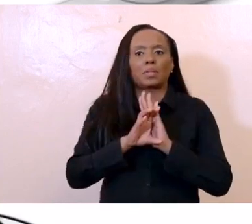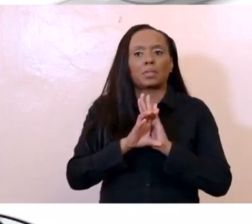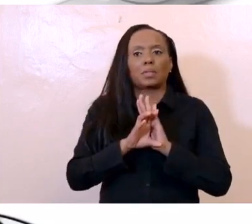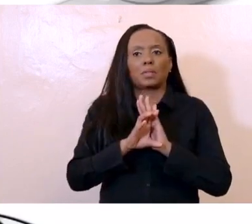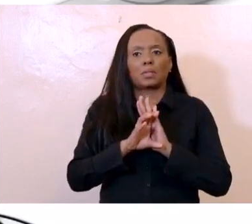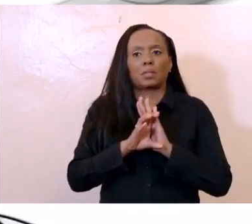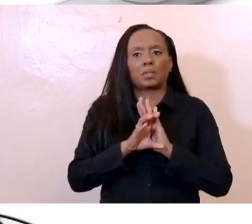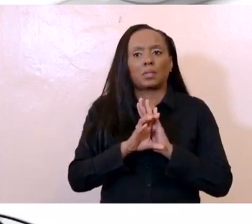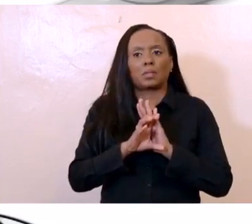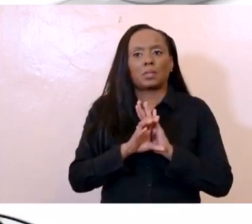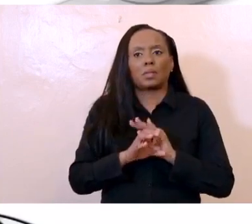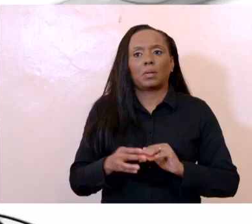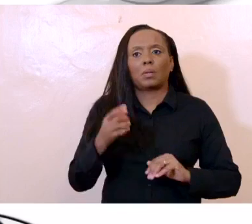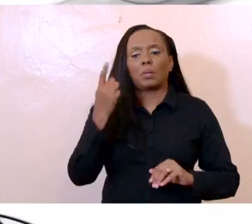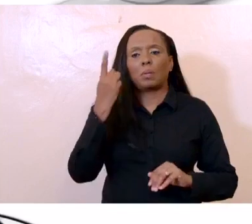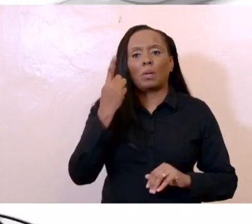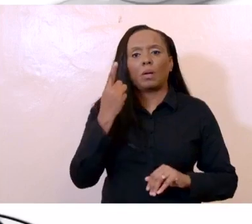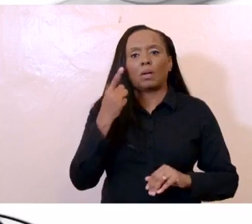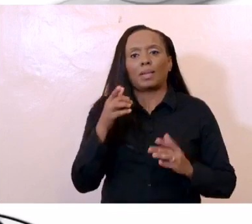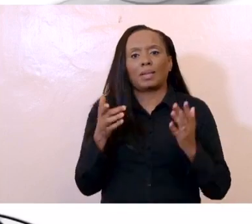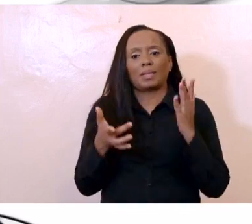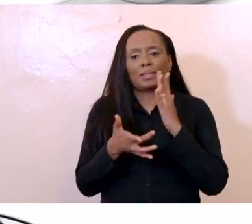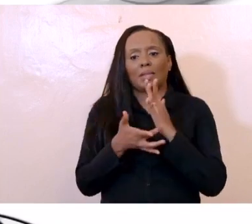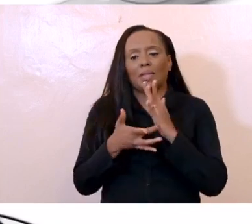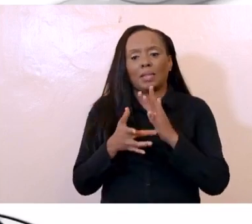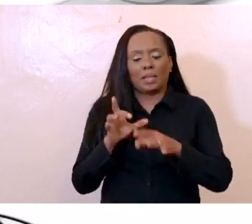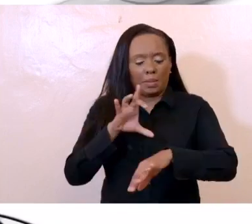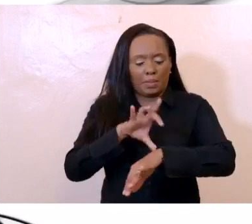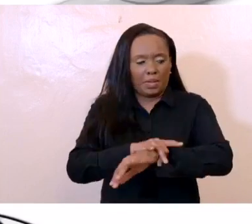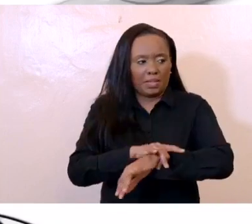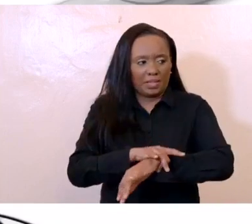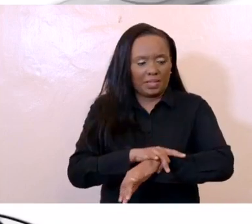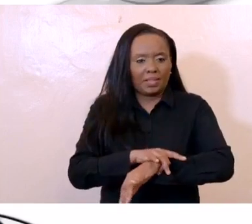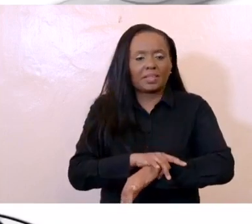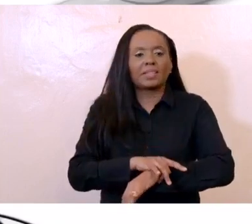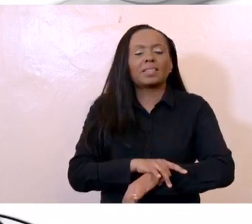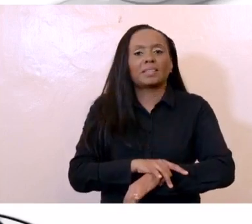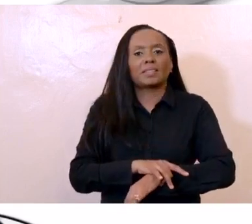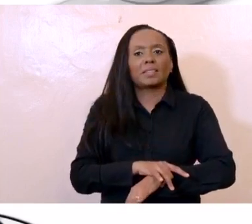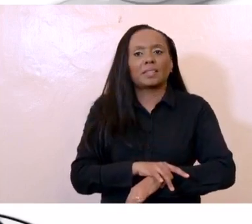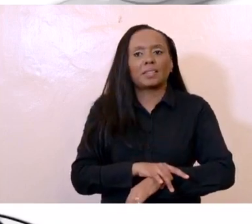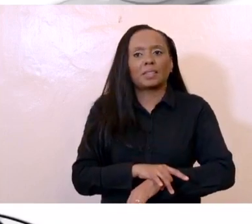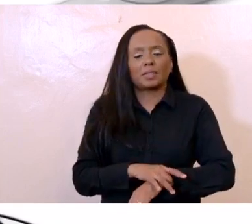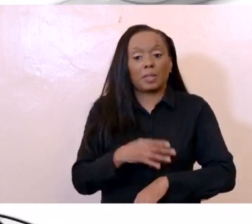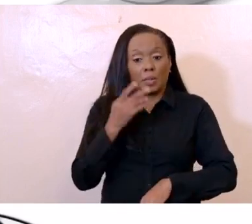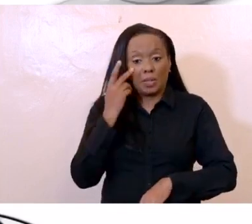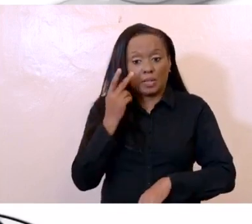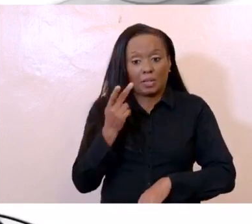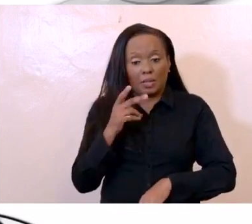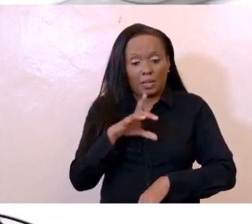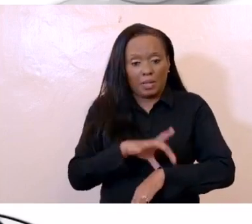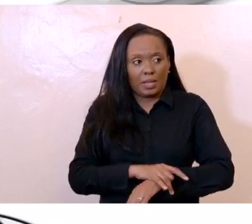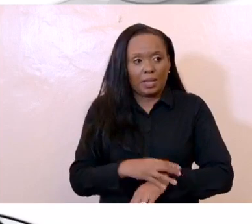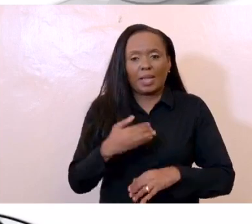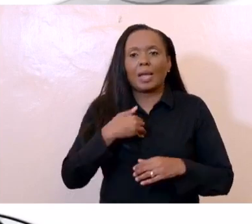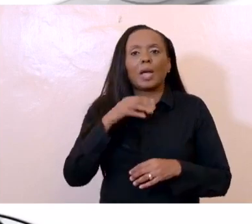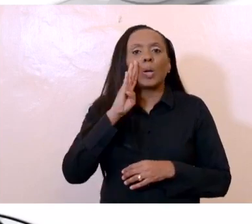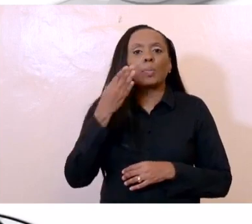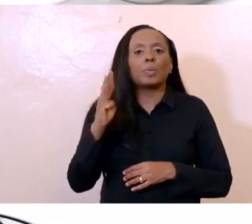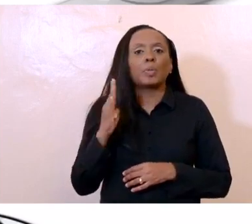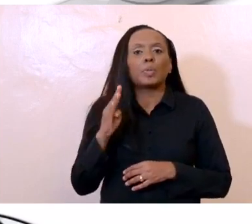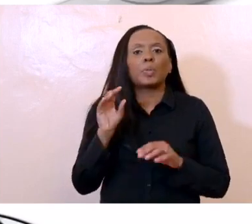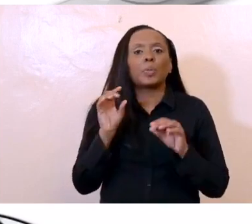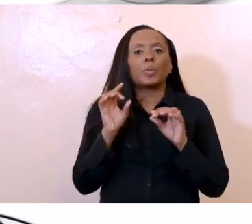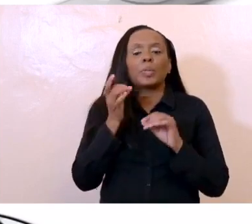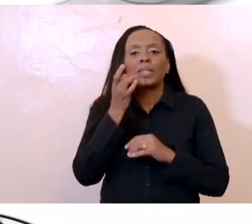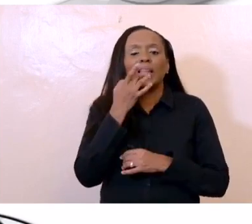of the bracelets that was supposed to be used for contact tracing. It had on a blue light. I wanted to find out